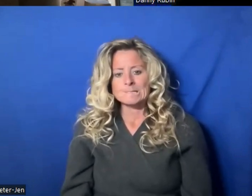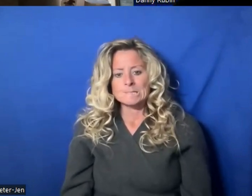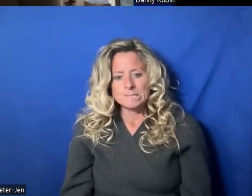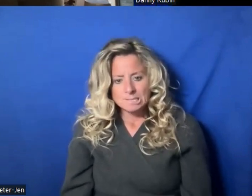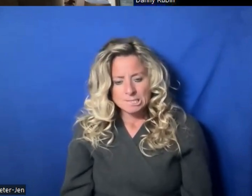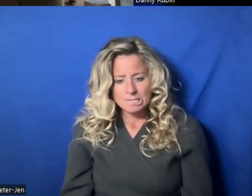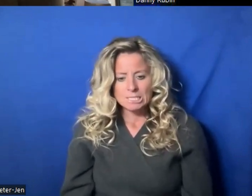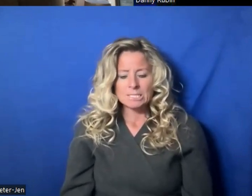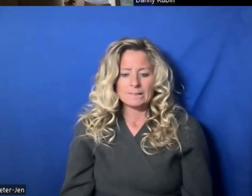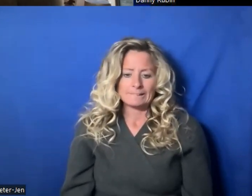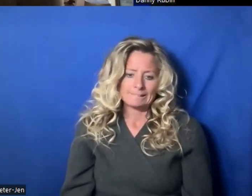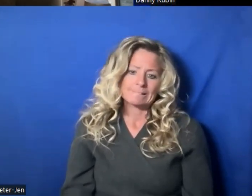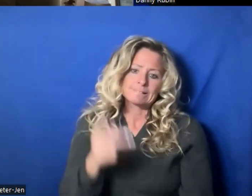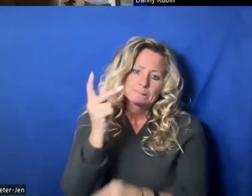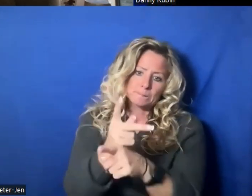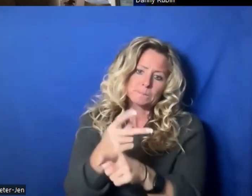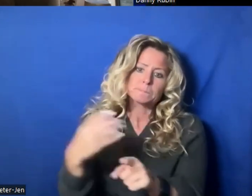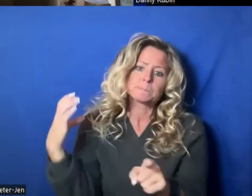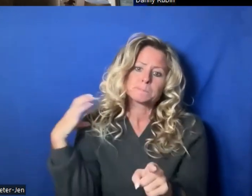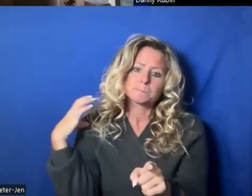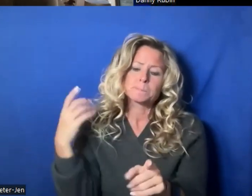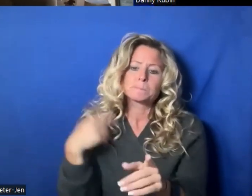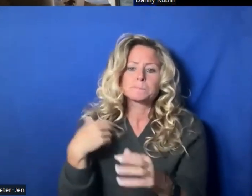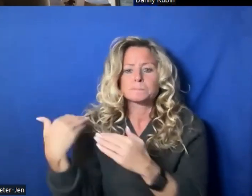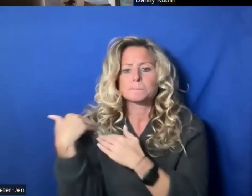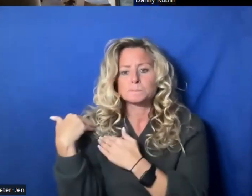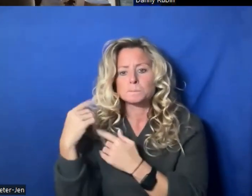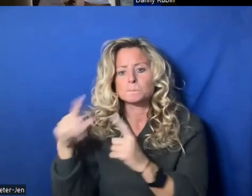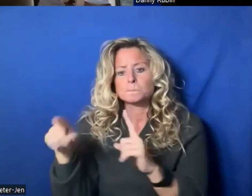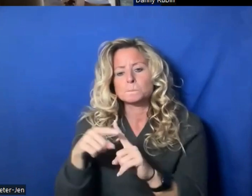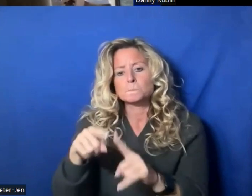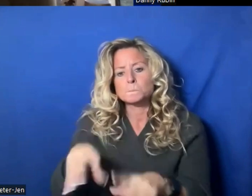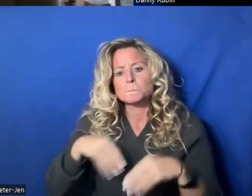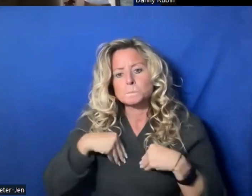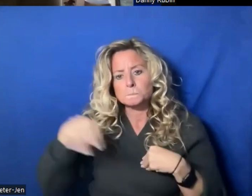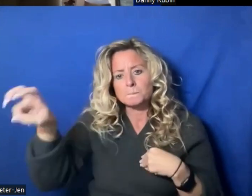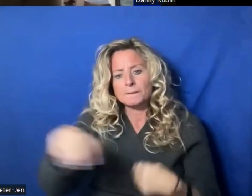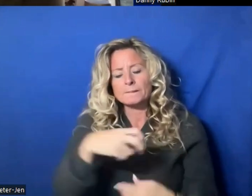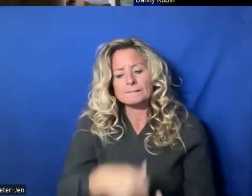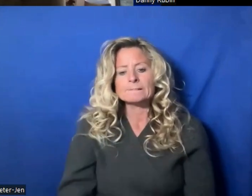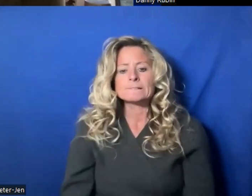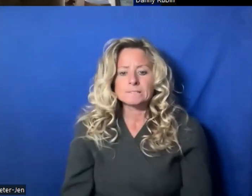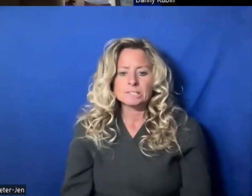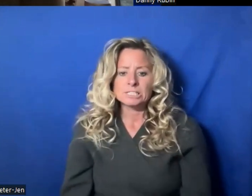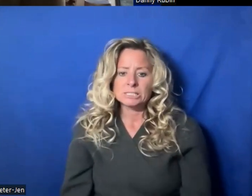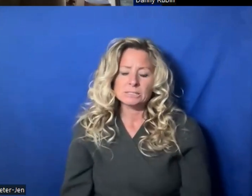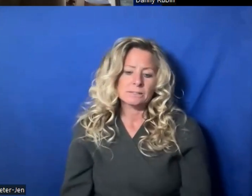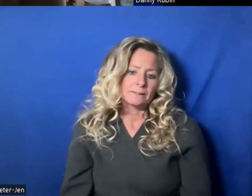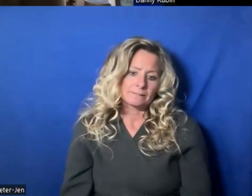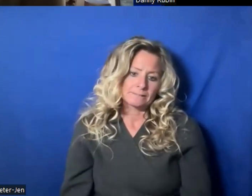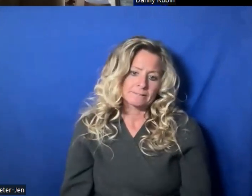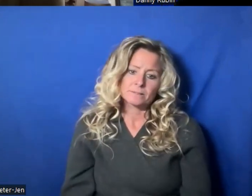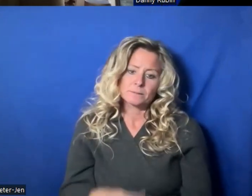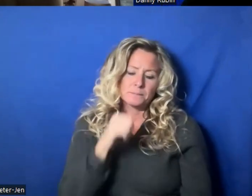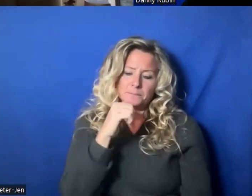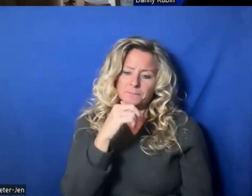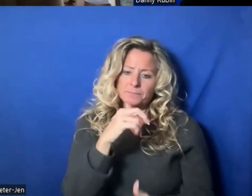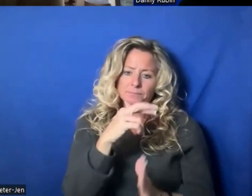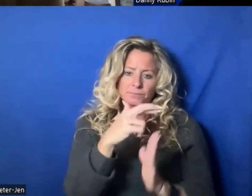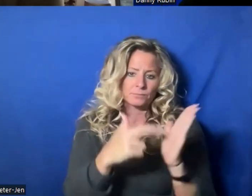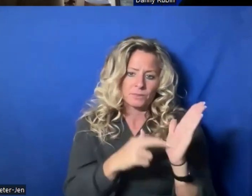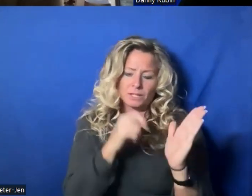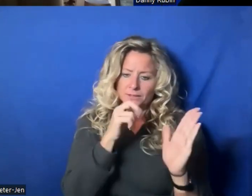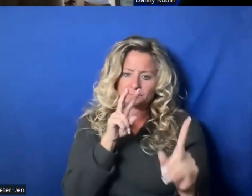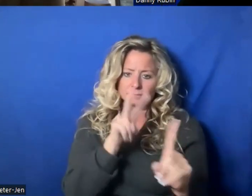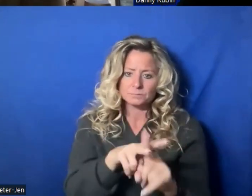it's kind of holding the coaches responsible for when they do take those transfer students. And so that rule doesn't apply to students that are not